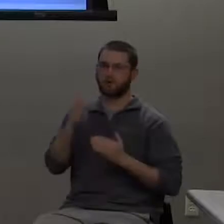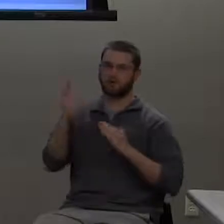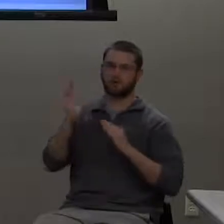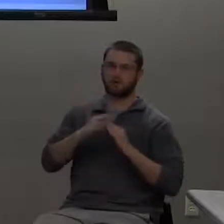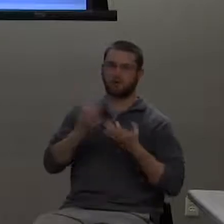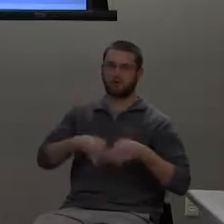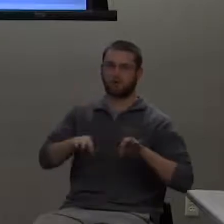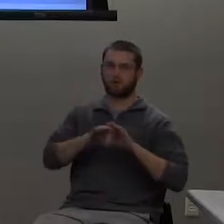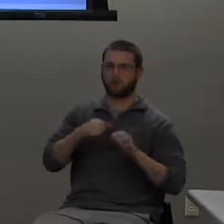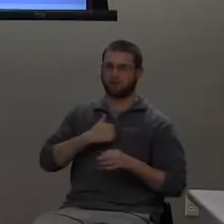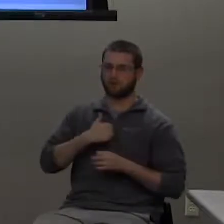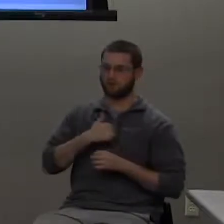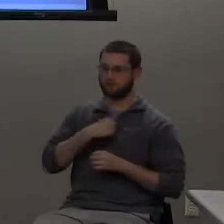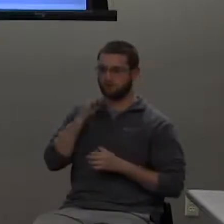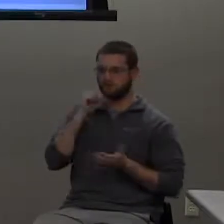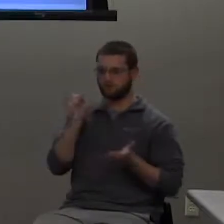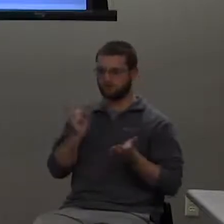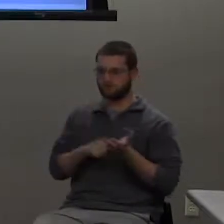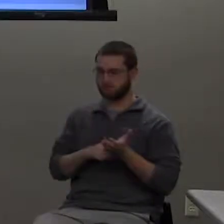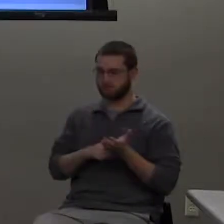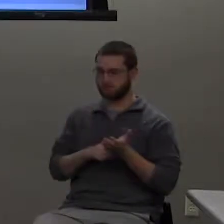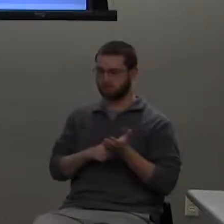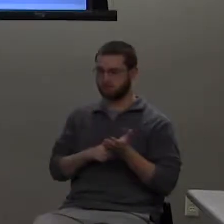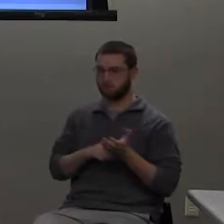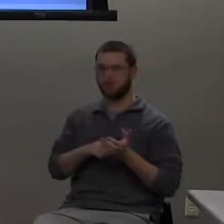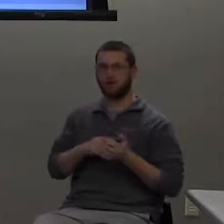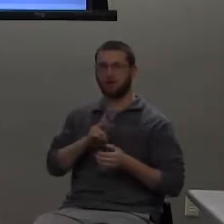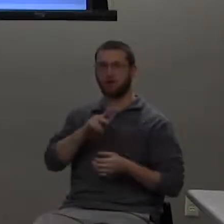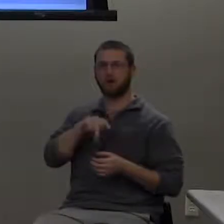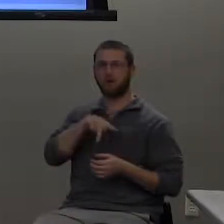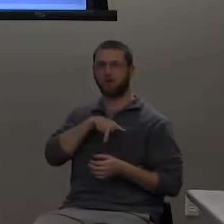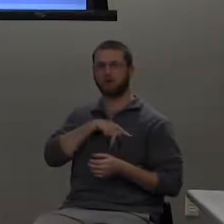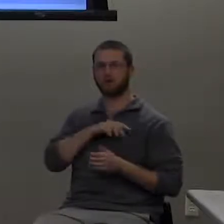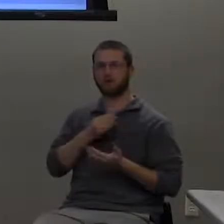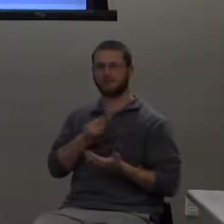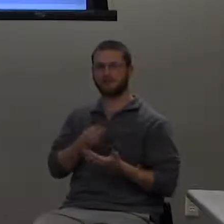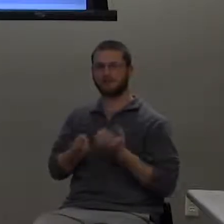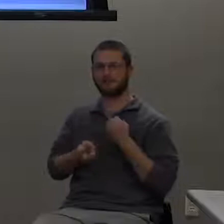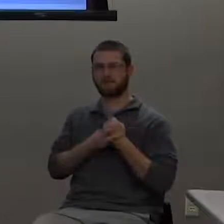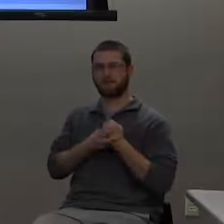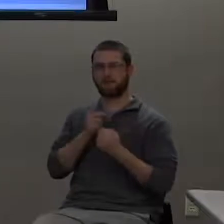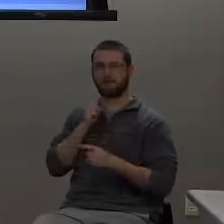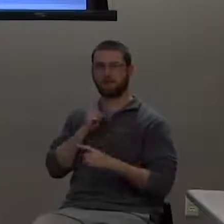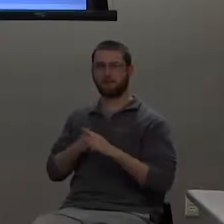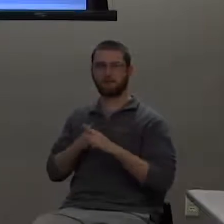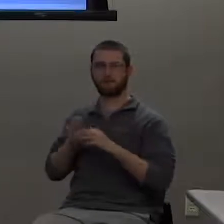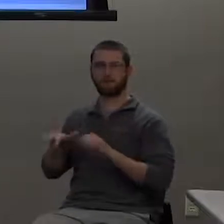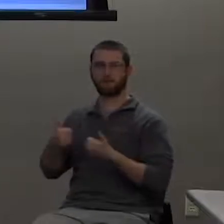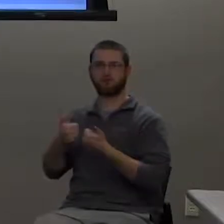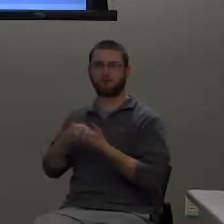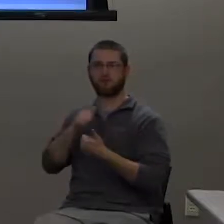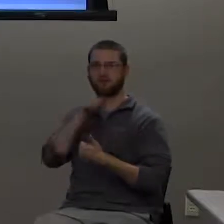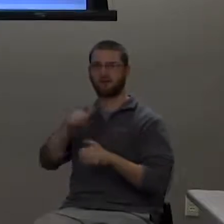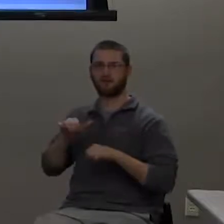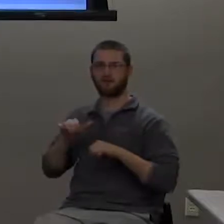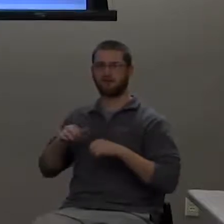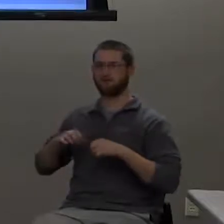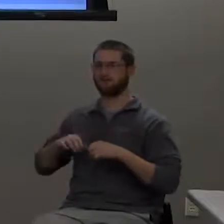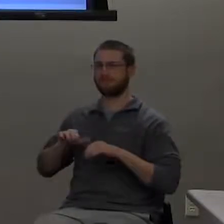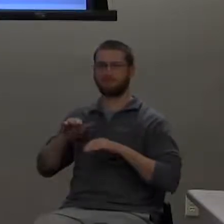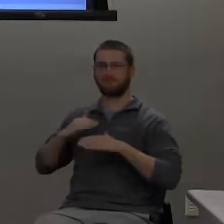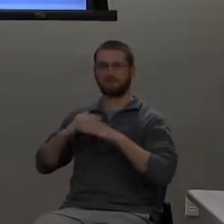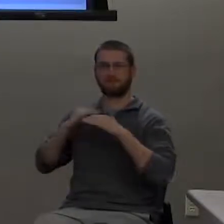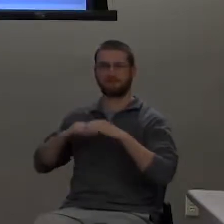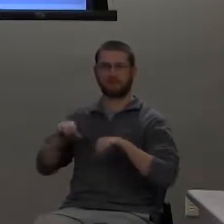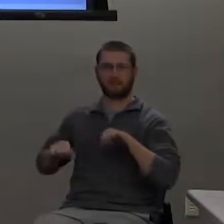to me is personal savings and challenges that drives. It creates instability in the home. When you see